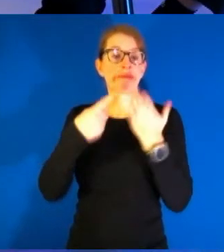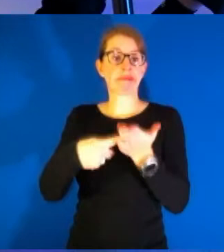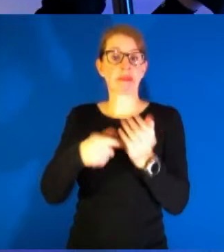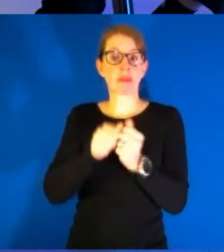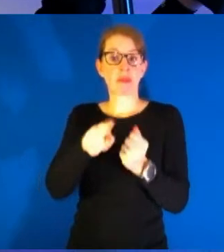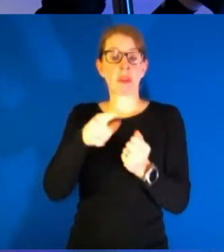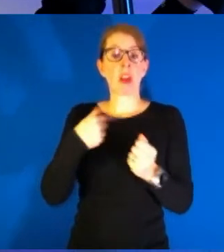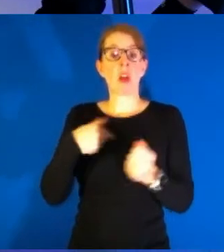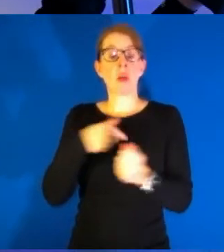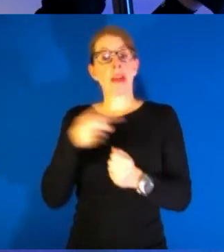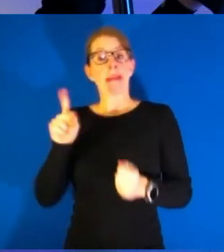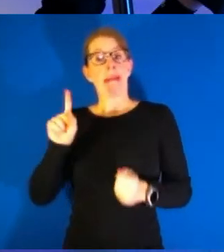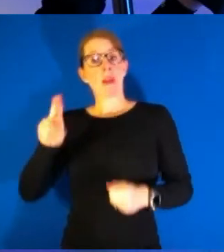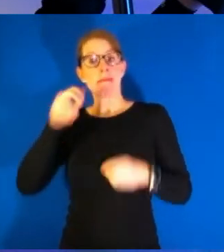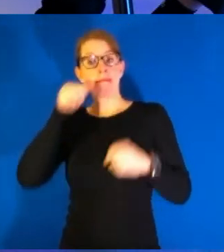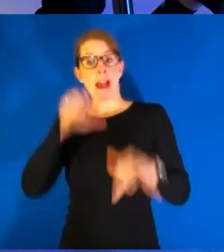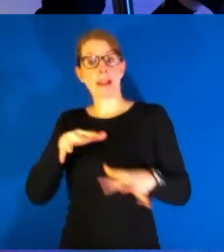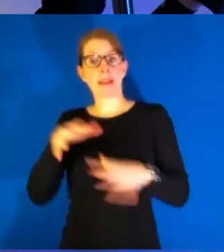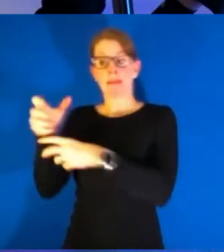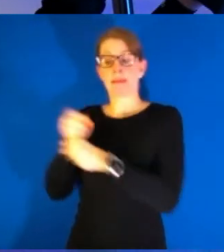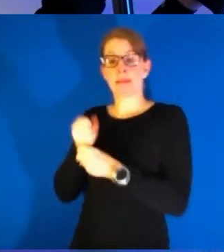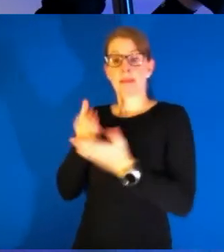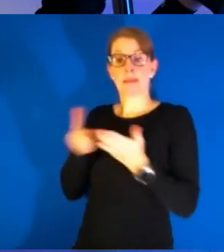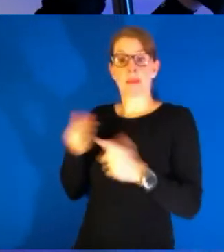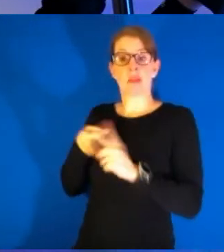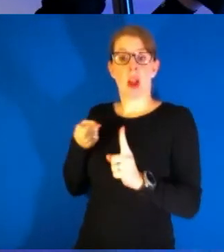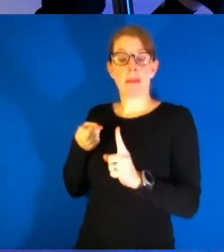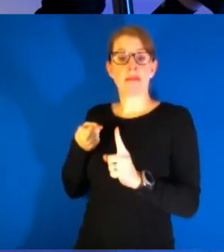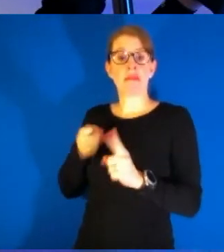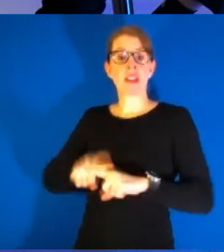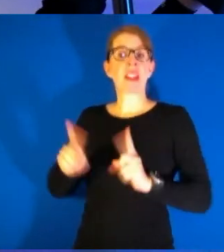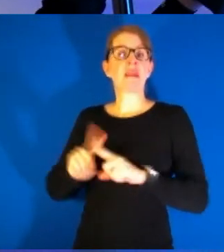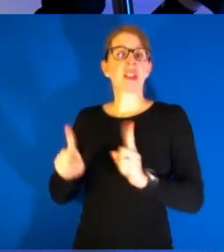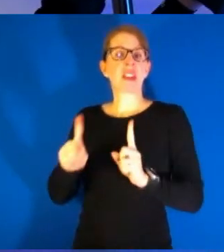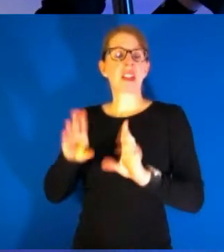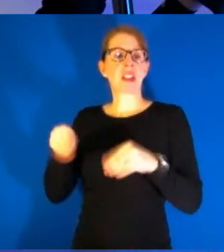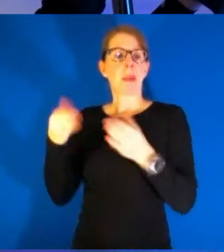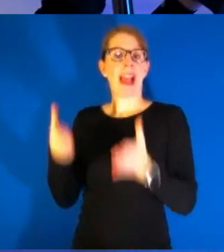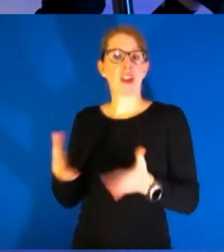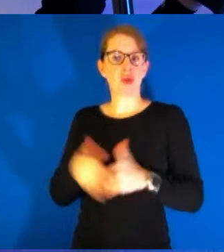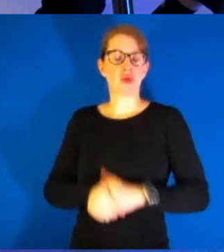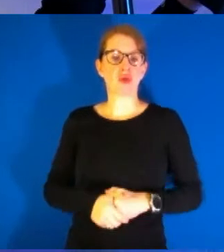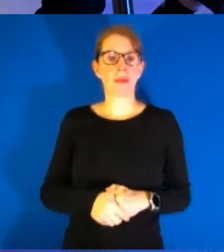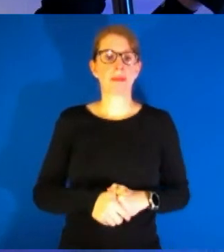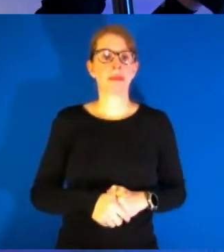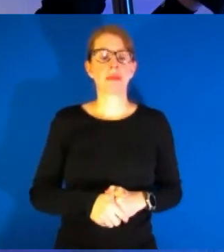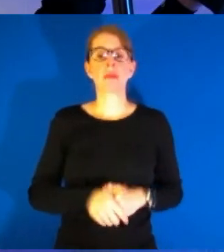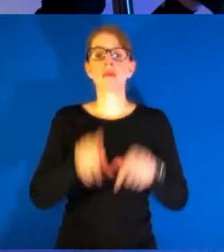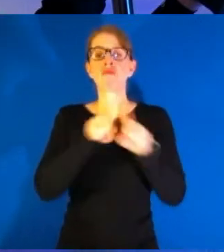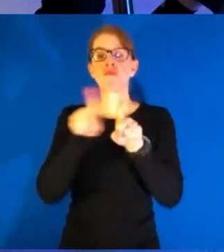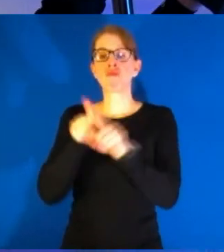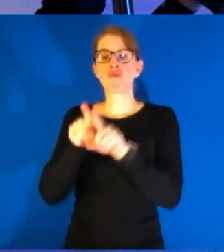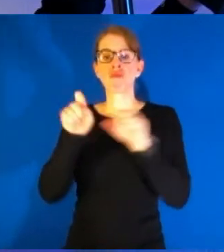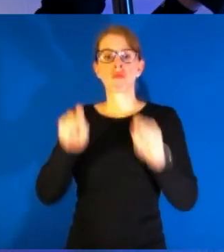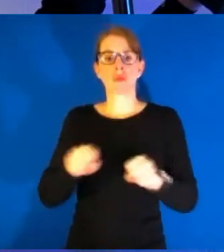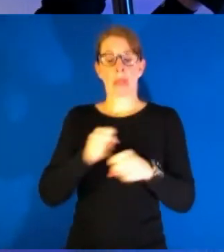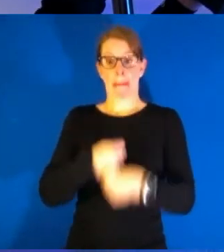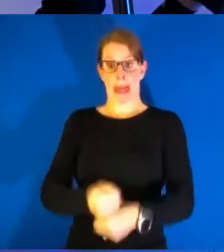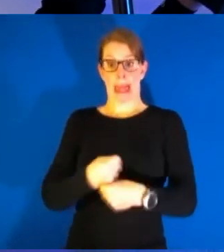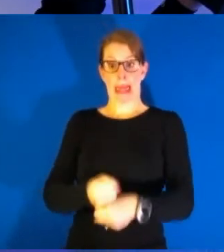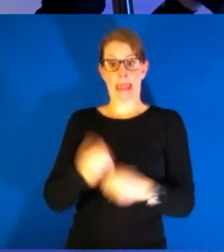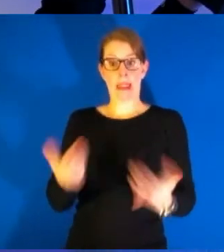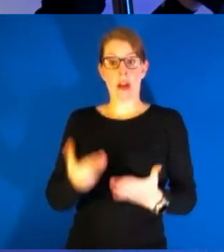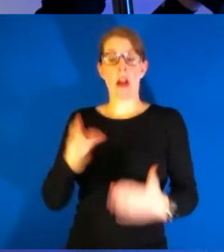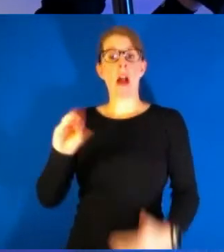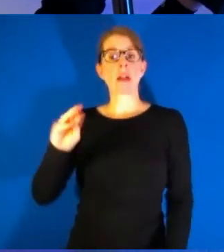with the ability to get our supplies from different suppliers. Right. We can also make them here and compound drugs here